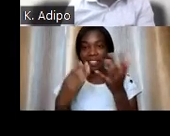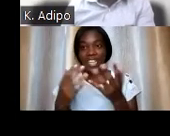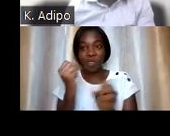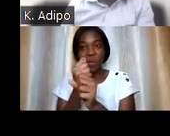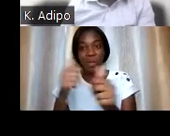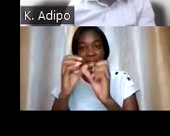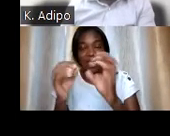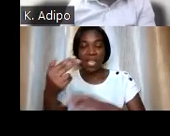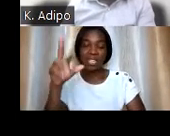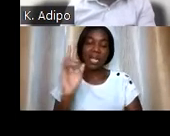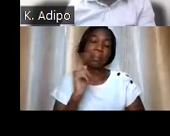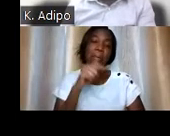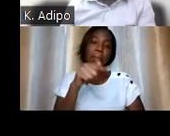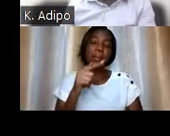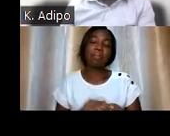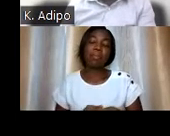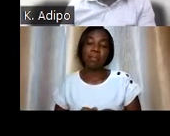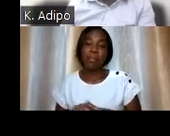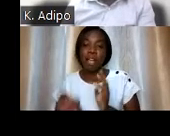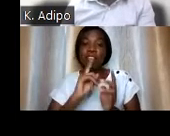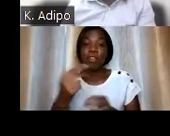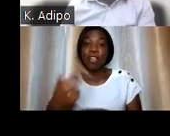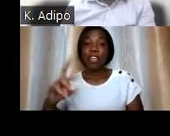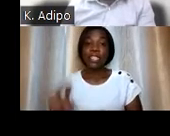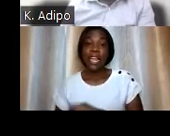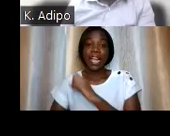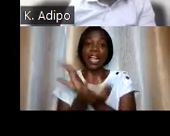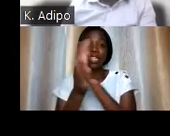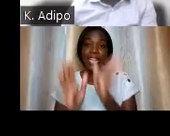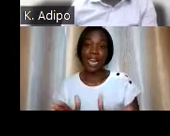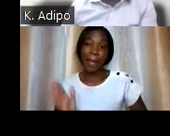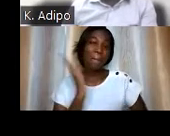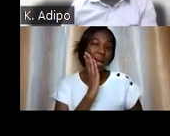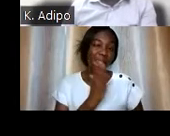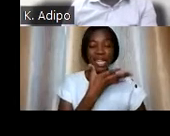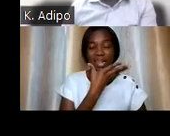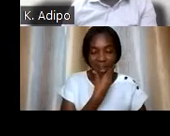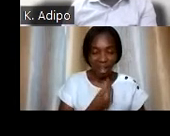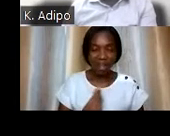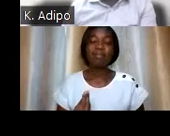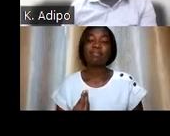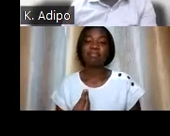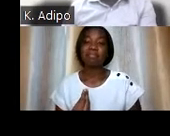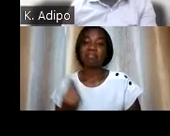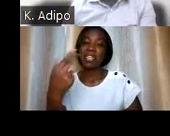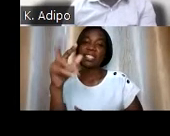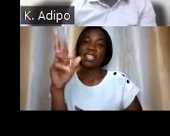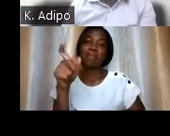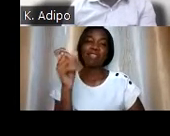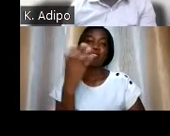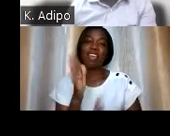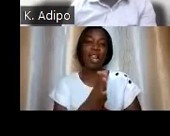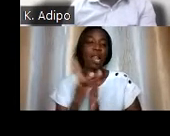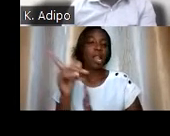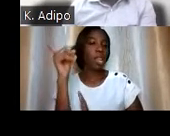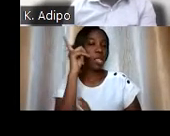blame. So HR is a counselor, is a mother, is a dad. HR has to be there and listen. Yet at the same